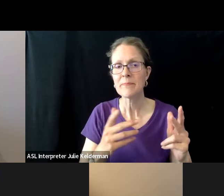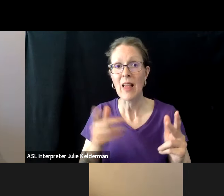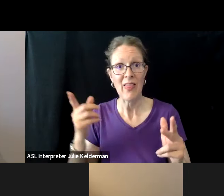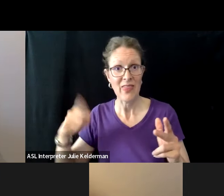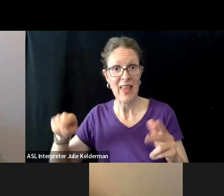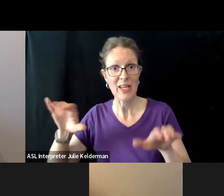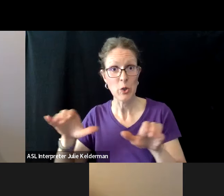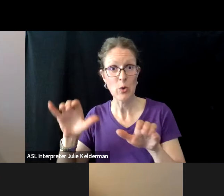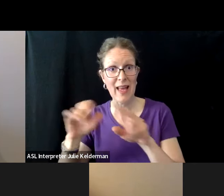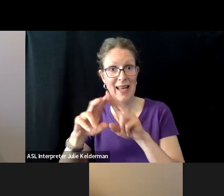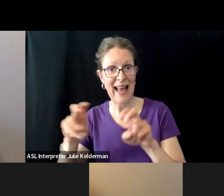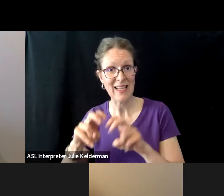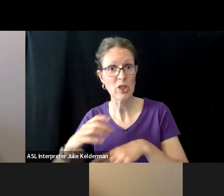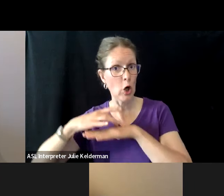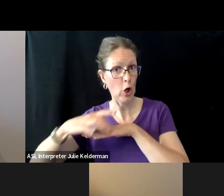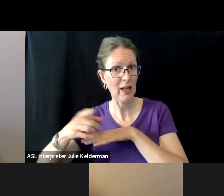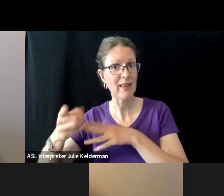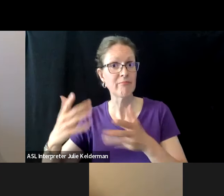There is an